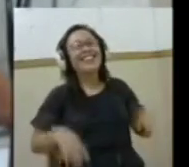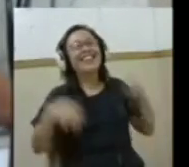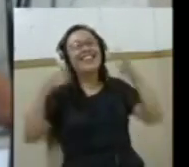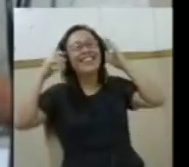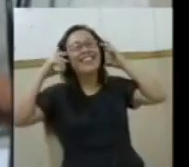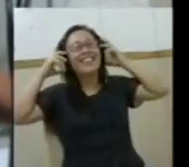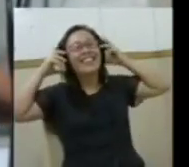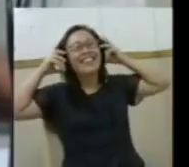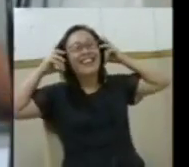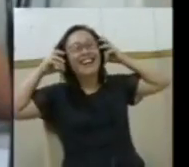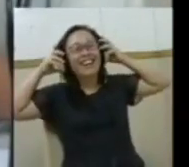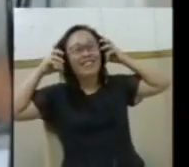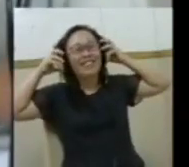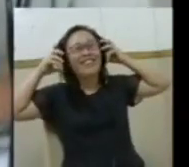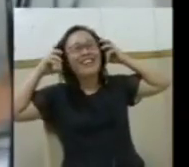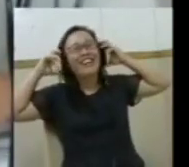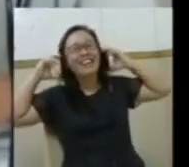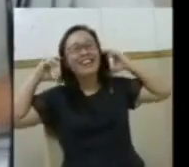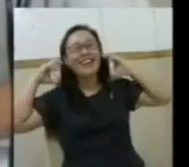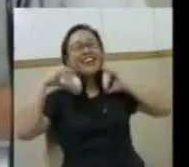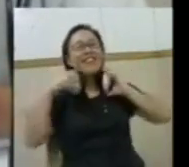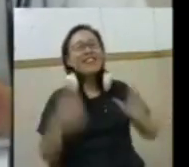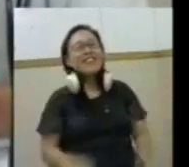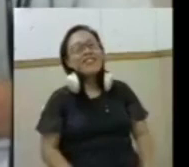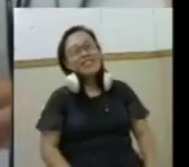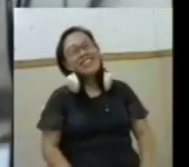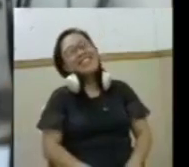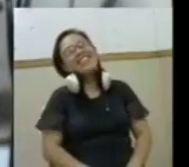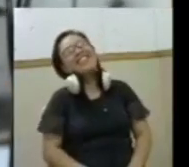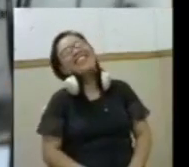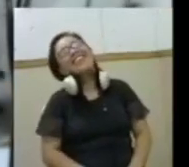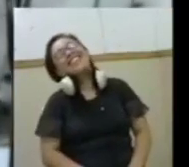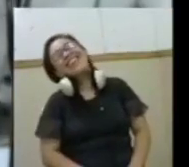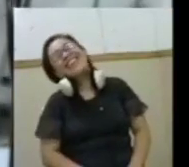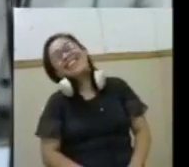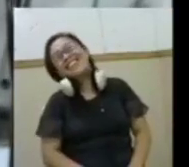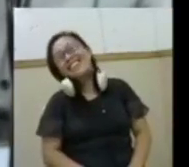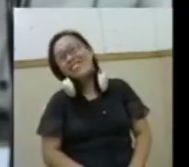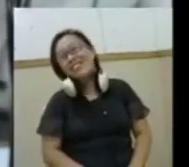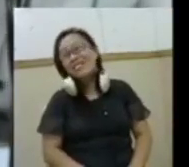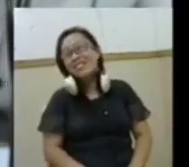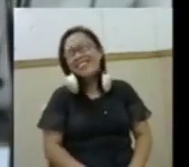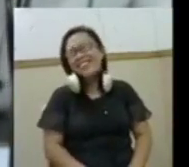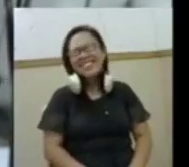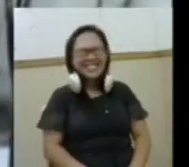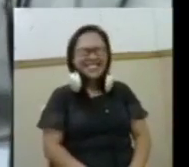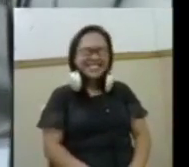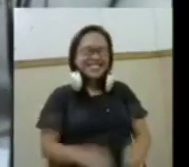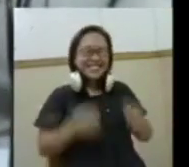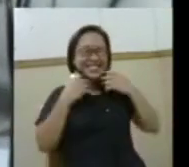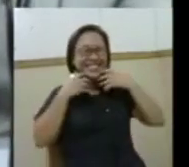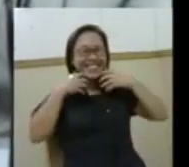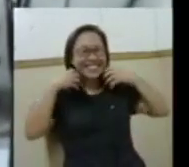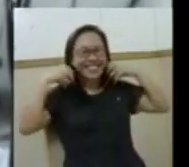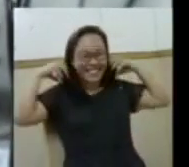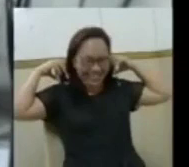Inyong nadungog ang PALIMANI. Gihatod kaninyo sa Department of